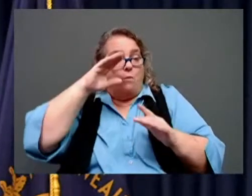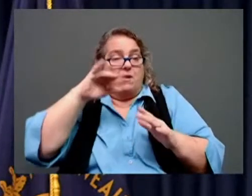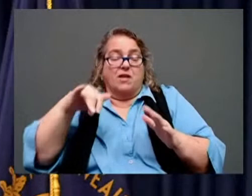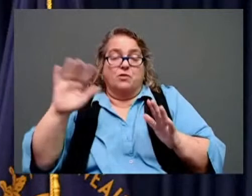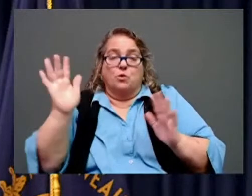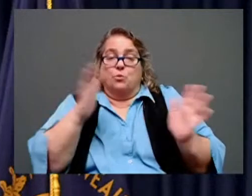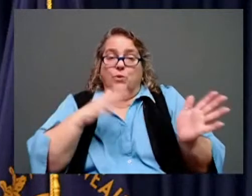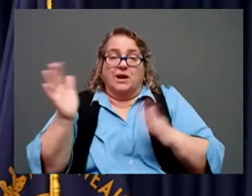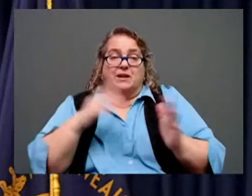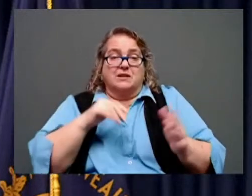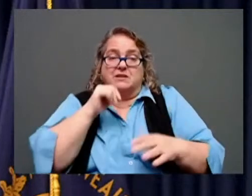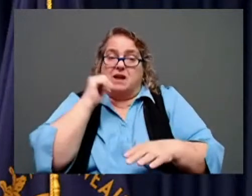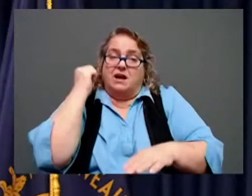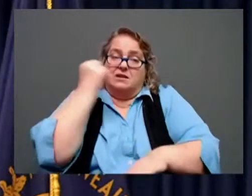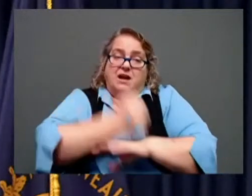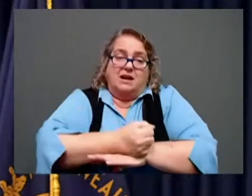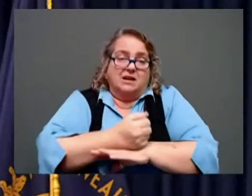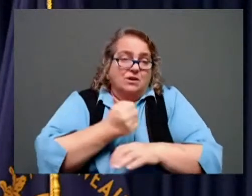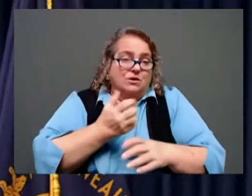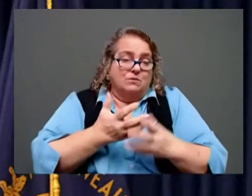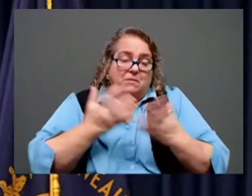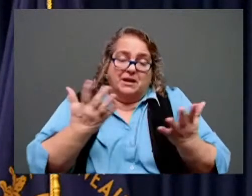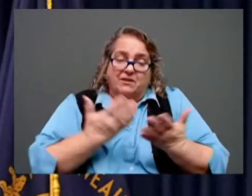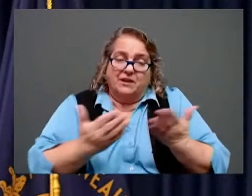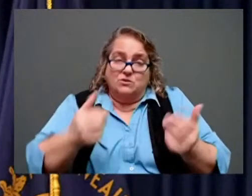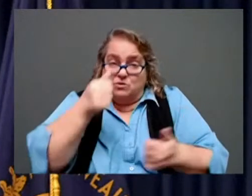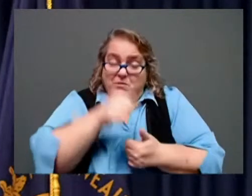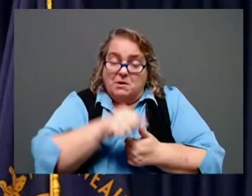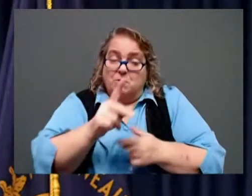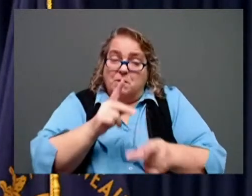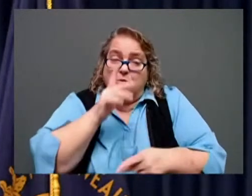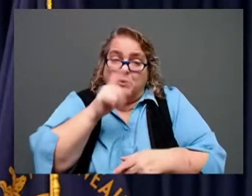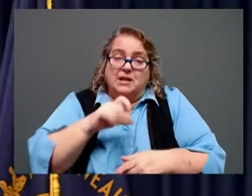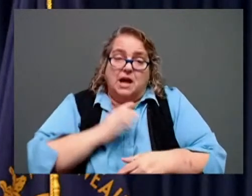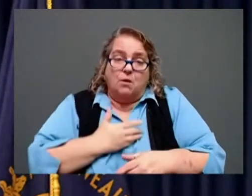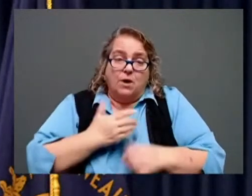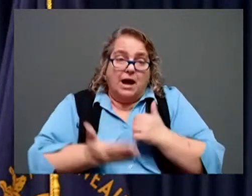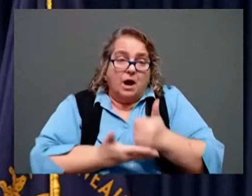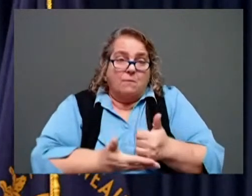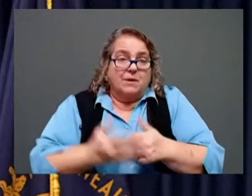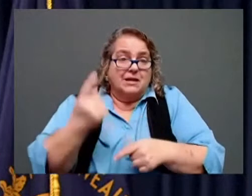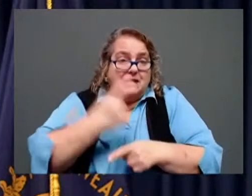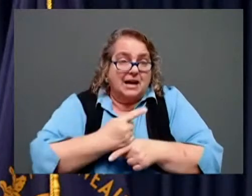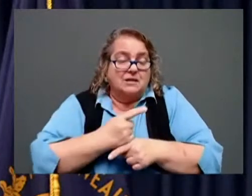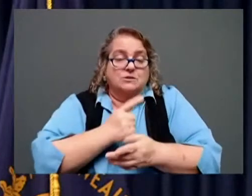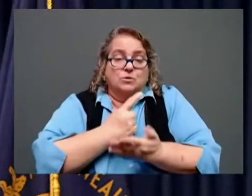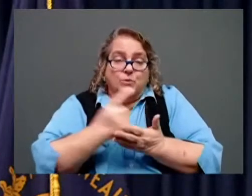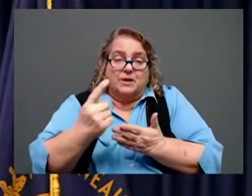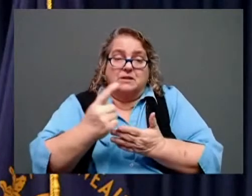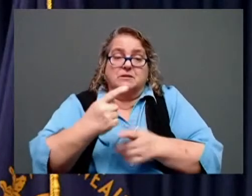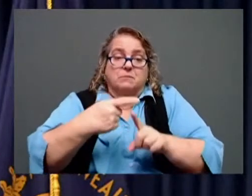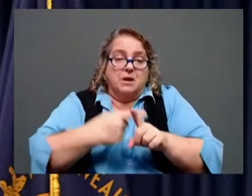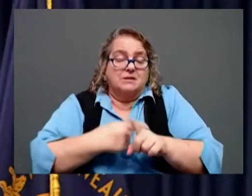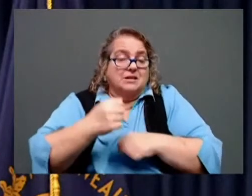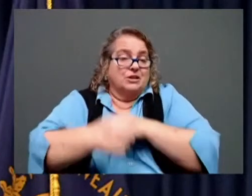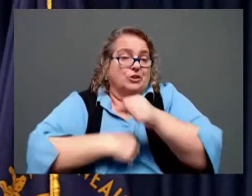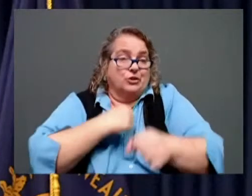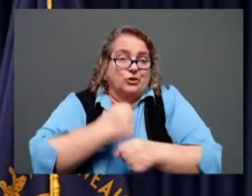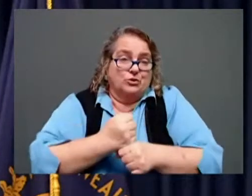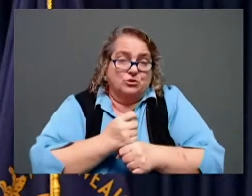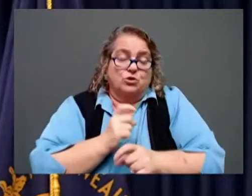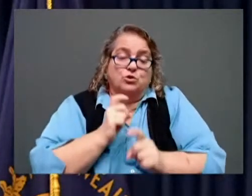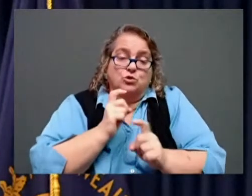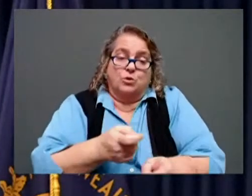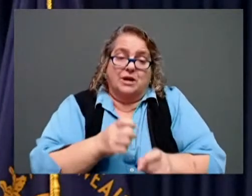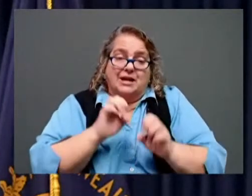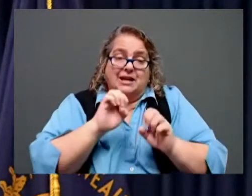much. Remember, these folks are going to need our help for the days, the weeks, the months, and the years to come. You can help by donating to the Team Eastern